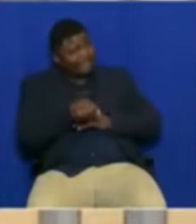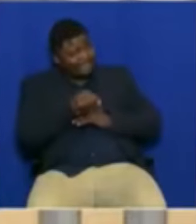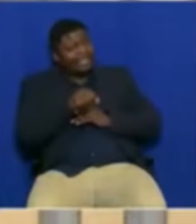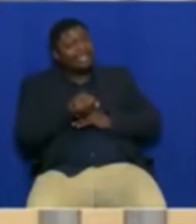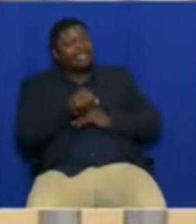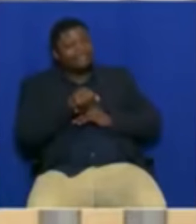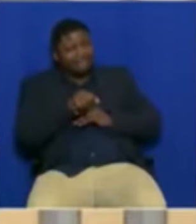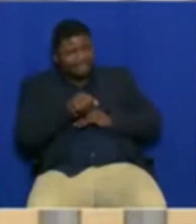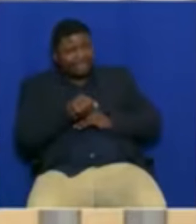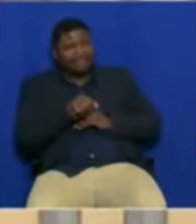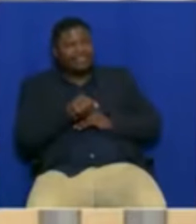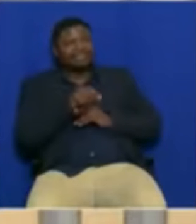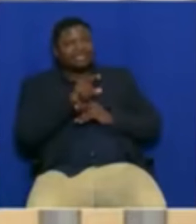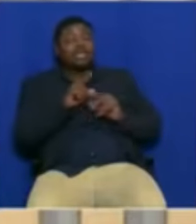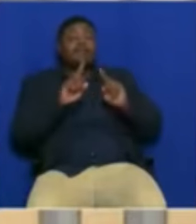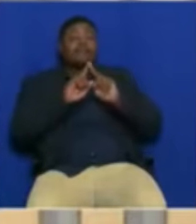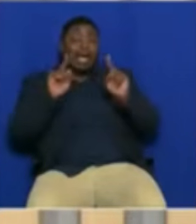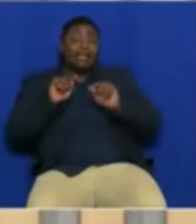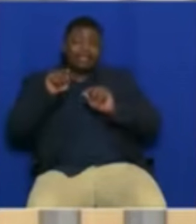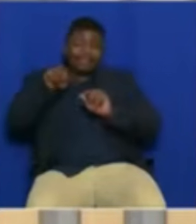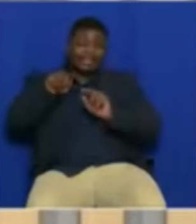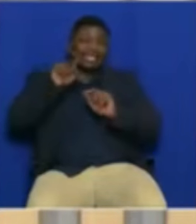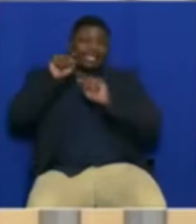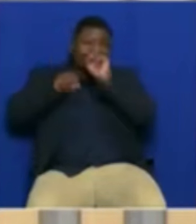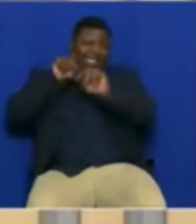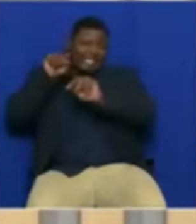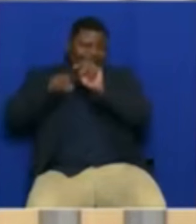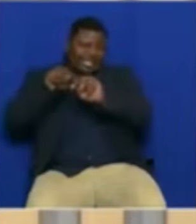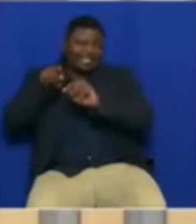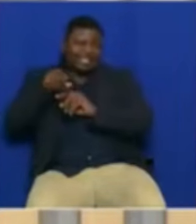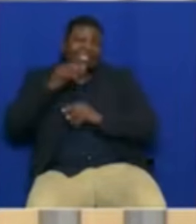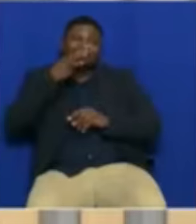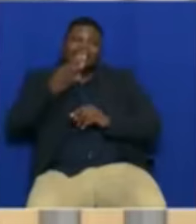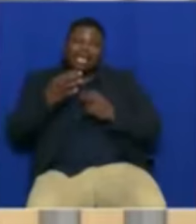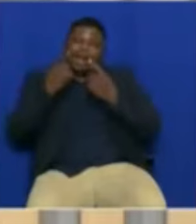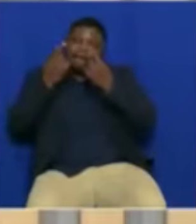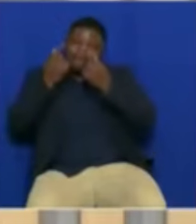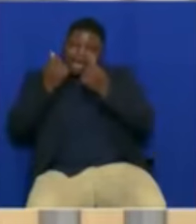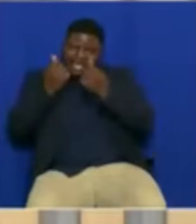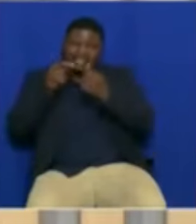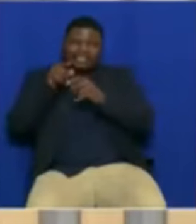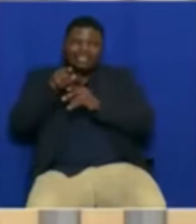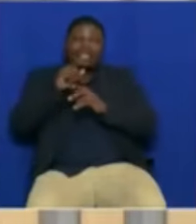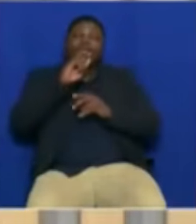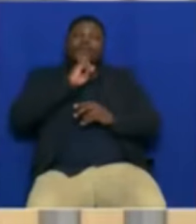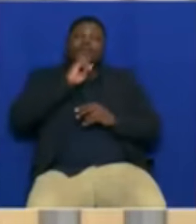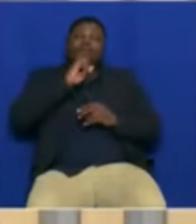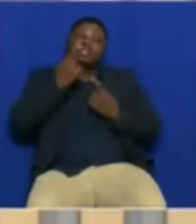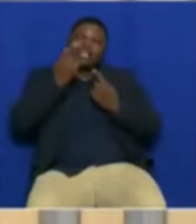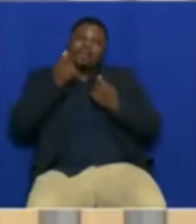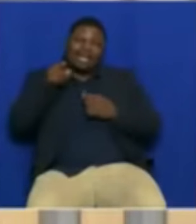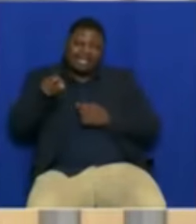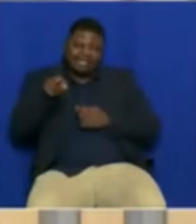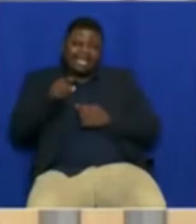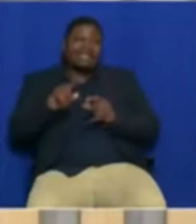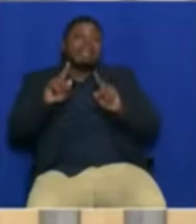allegation Secret Service funds money was utilized and General Kumalo covered up this thing.